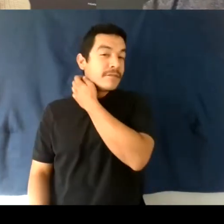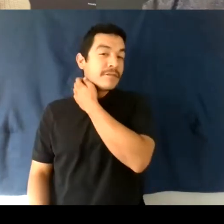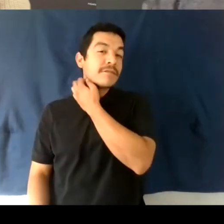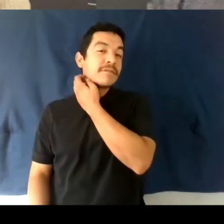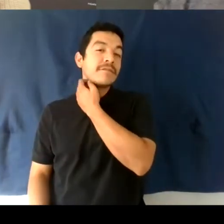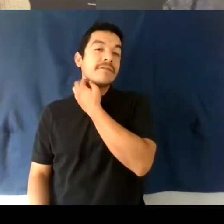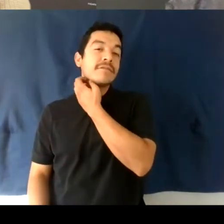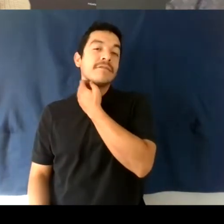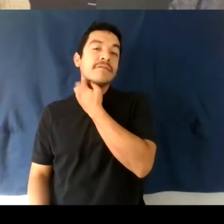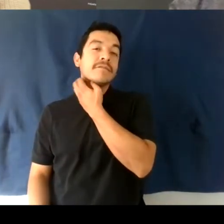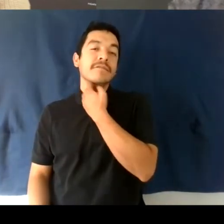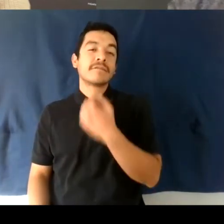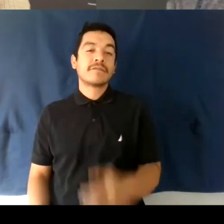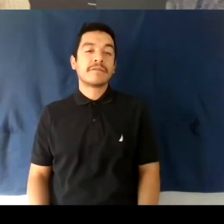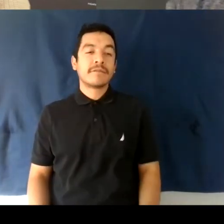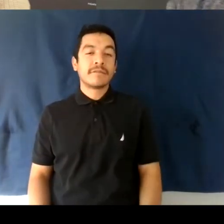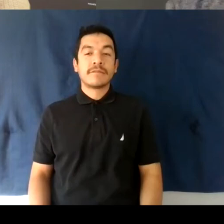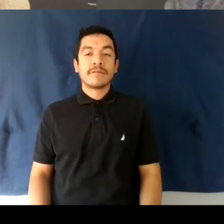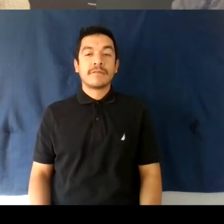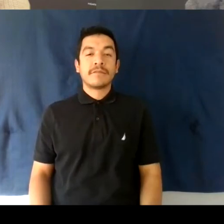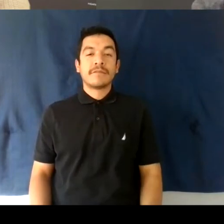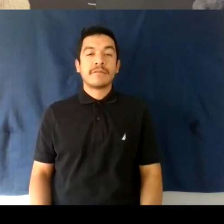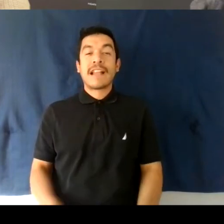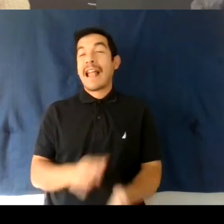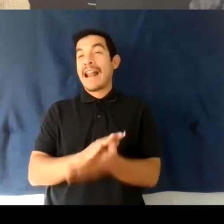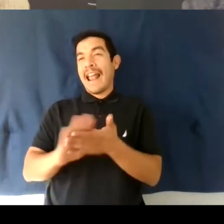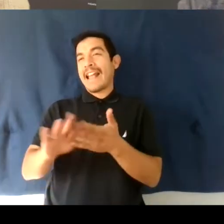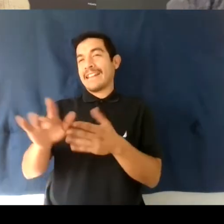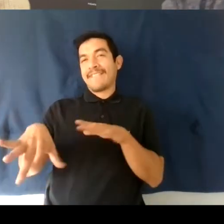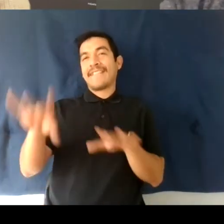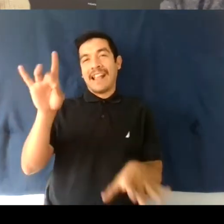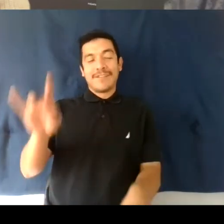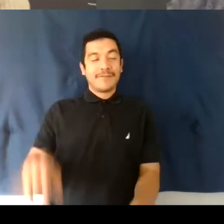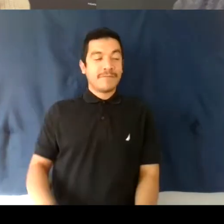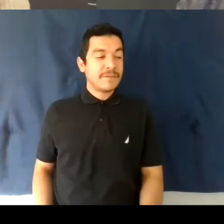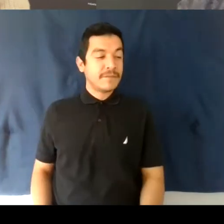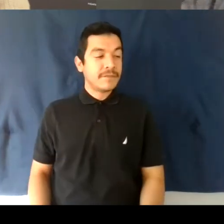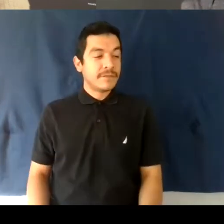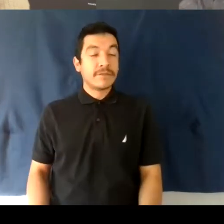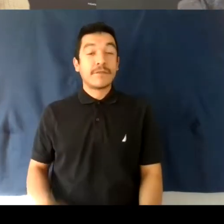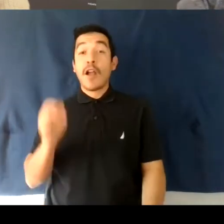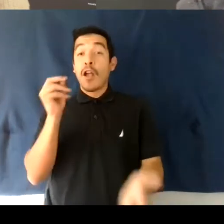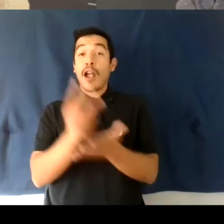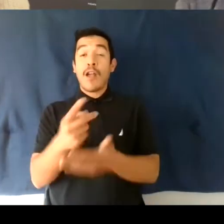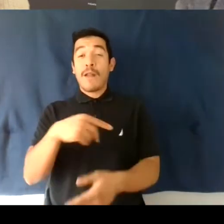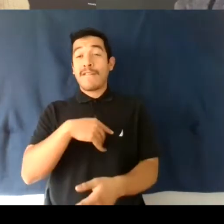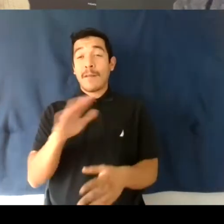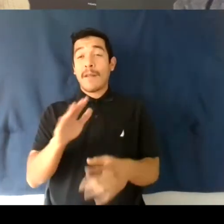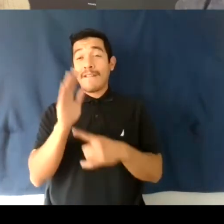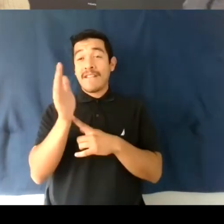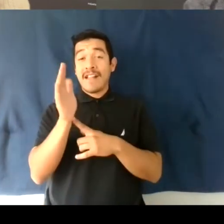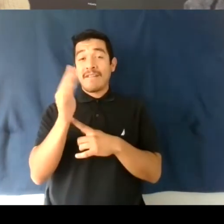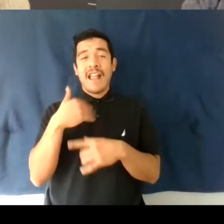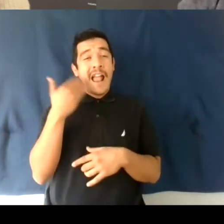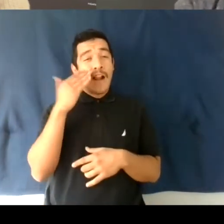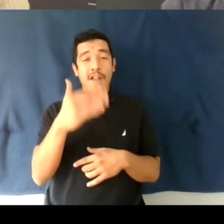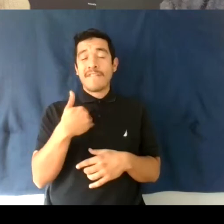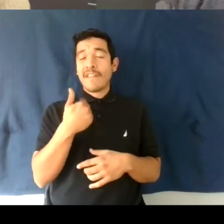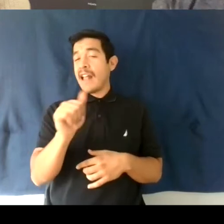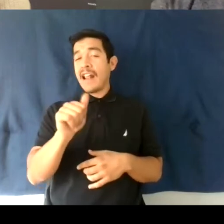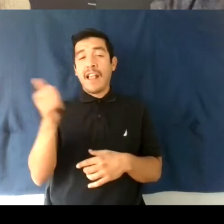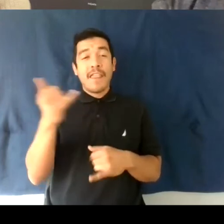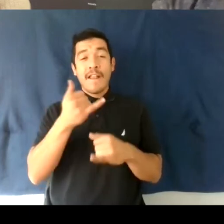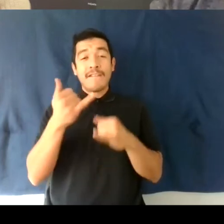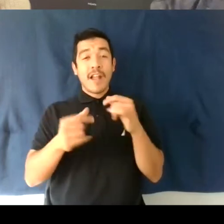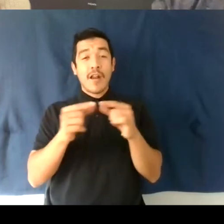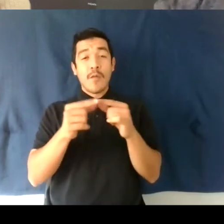Um, nice. They found it. Right. So yeah, we have about 5 more minutes. So I don't know if there's any other final